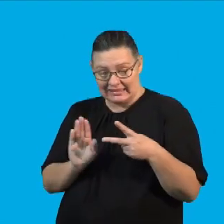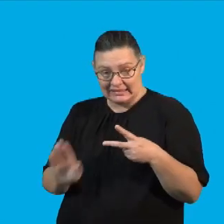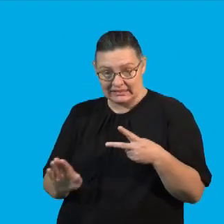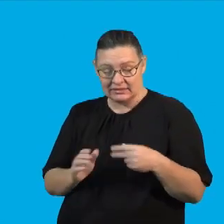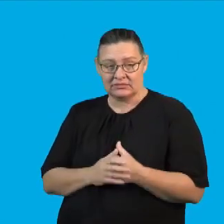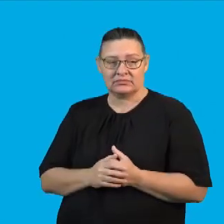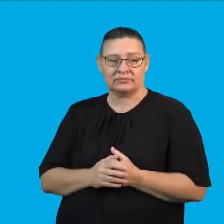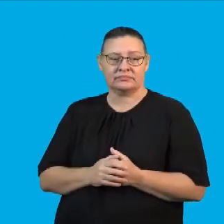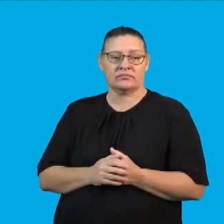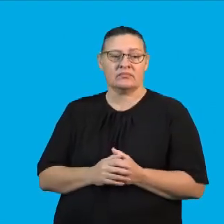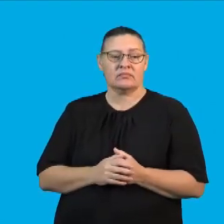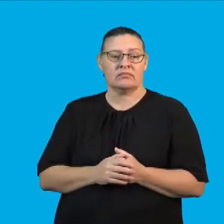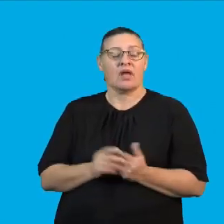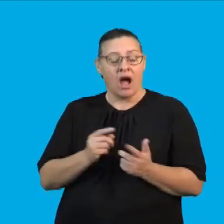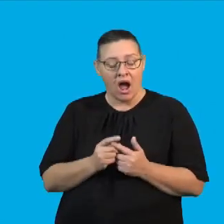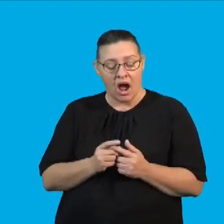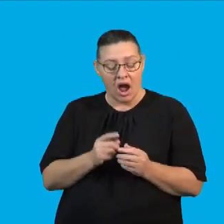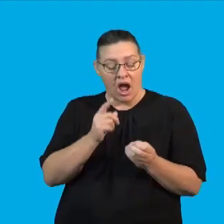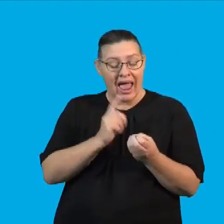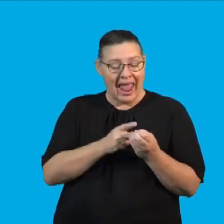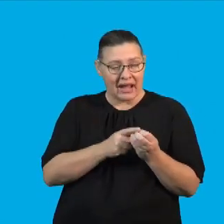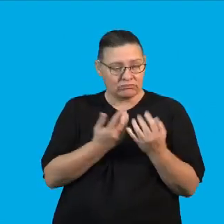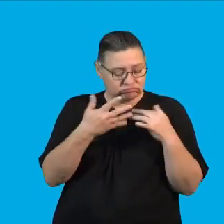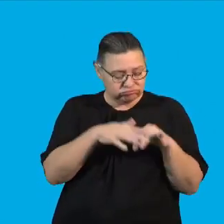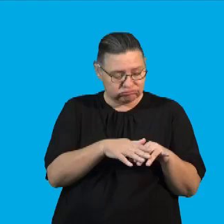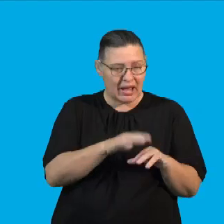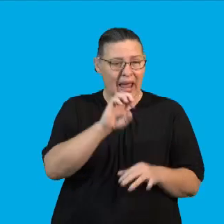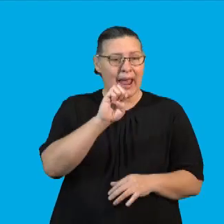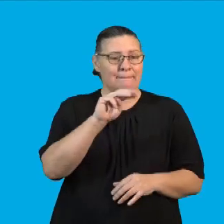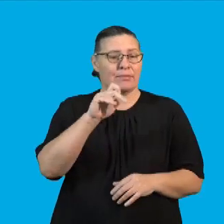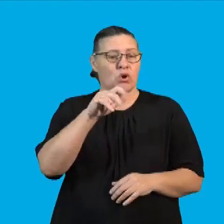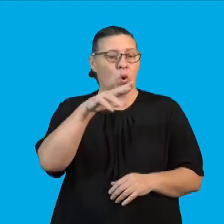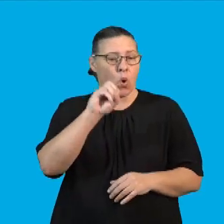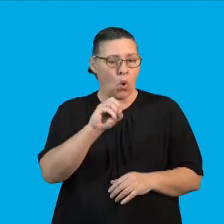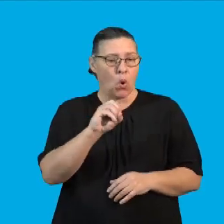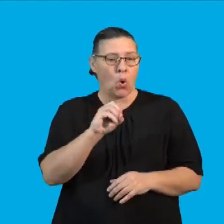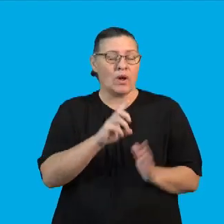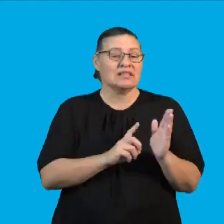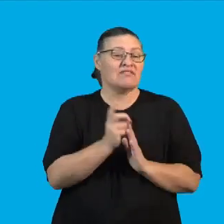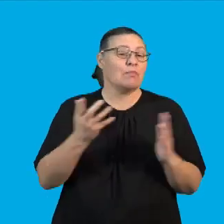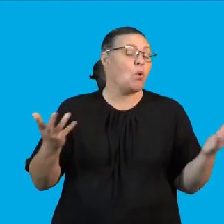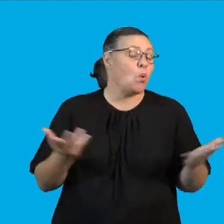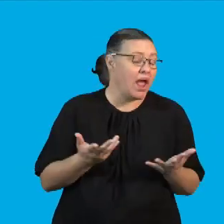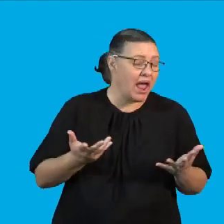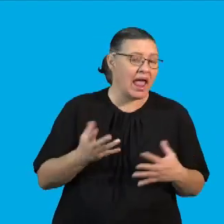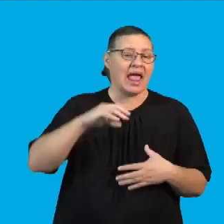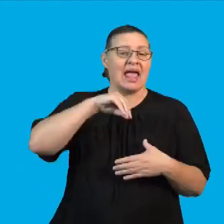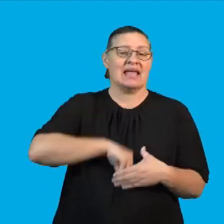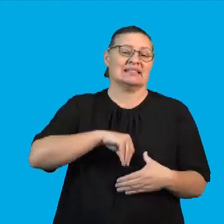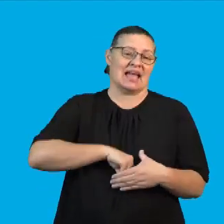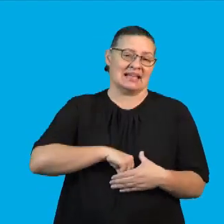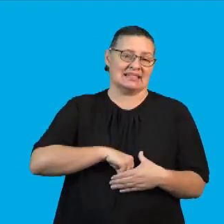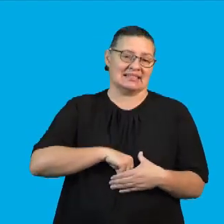2 ways. So this is the first way. And the second one is, I am going to, I think my tick